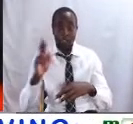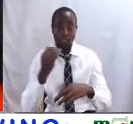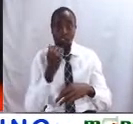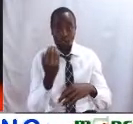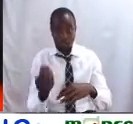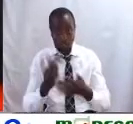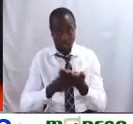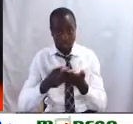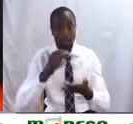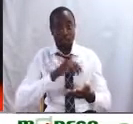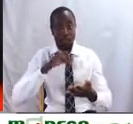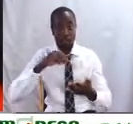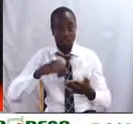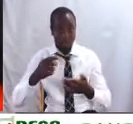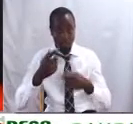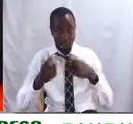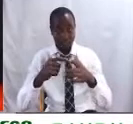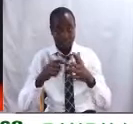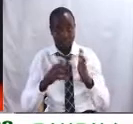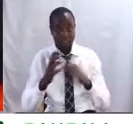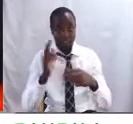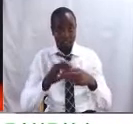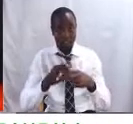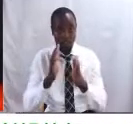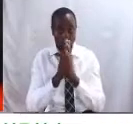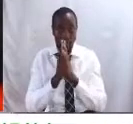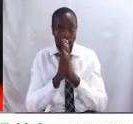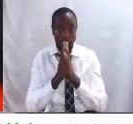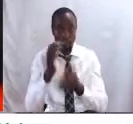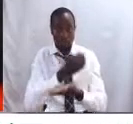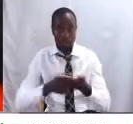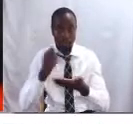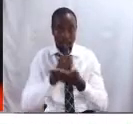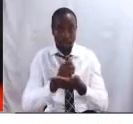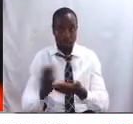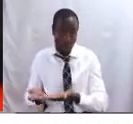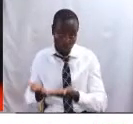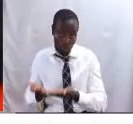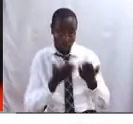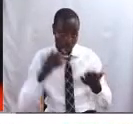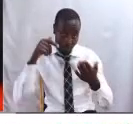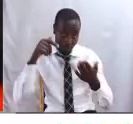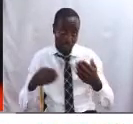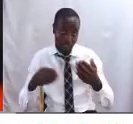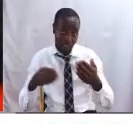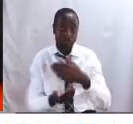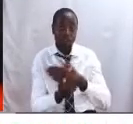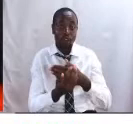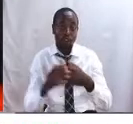your Holy Spirit take over. In Jesus' name we pray. We are welcoming you this morning for our